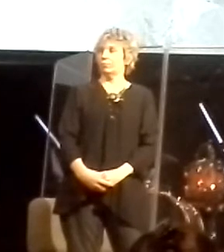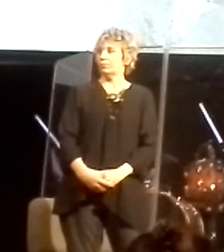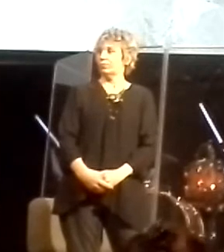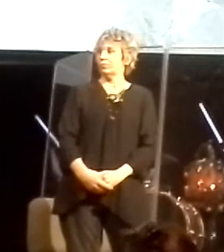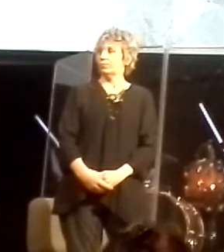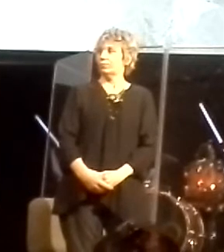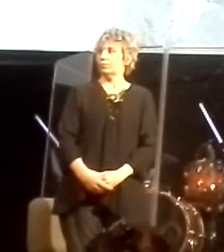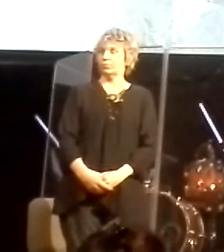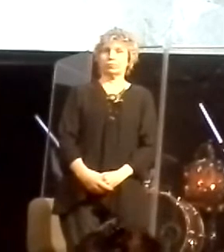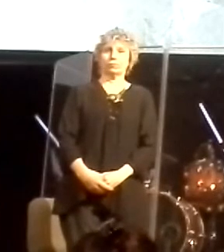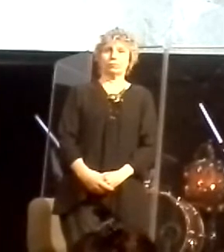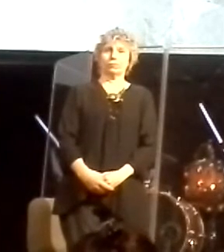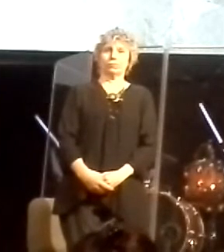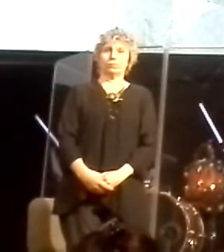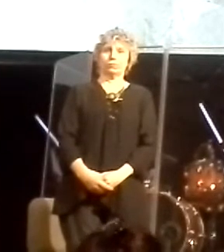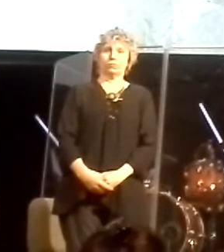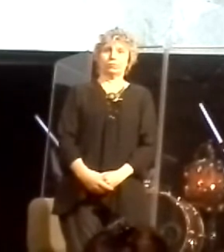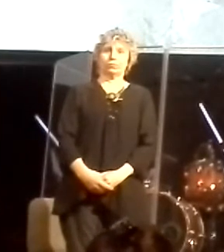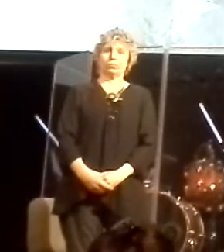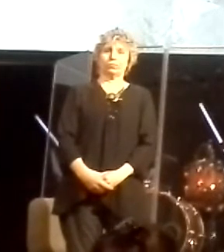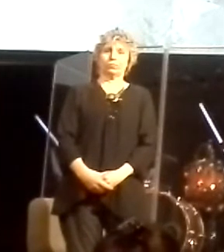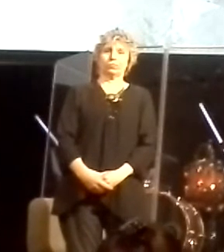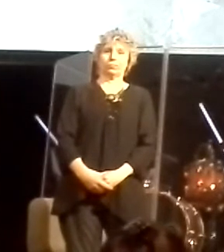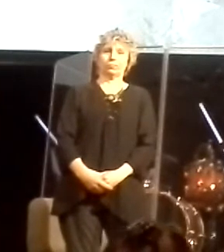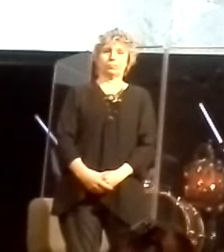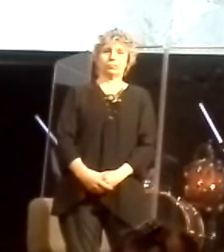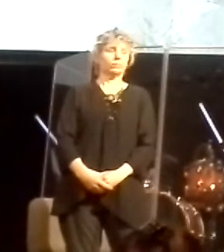my fingers and tears